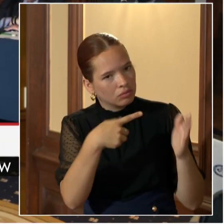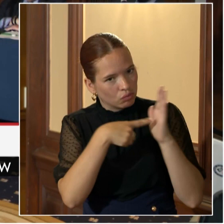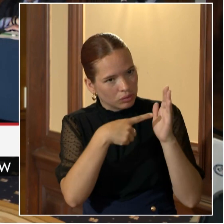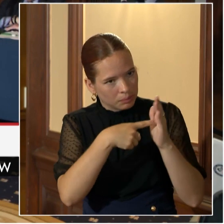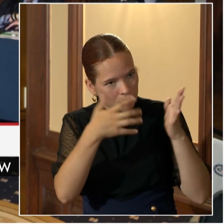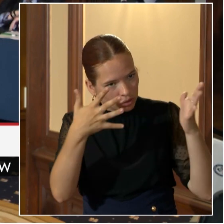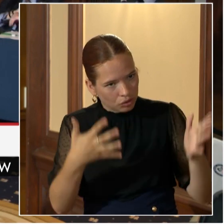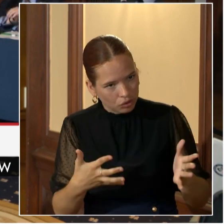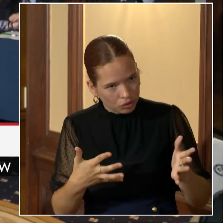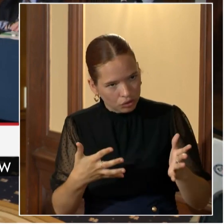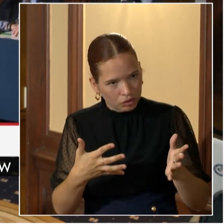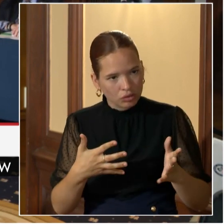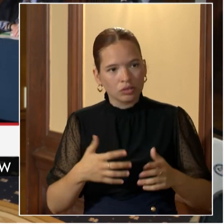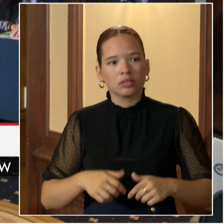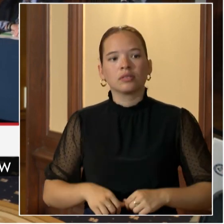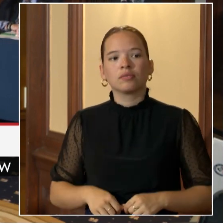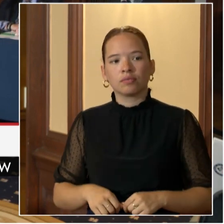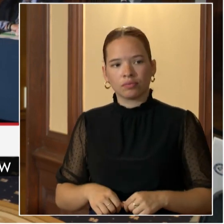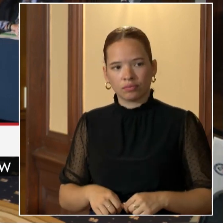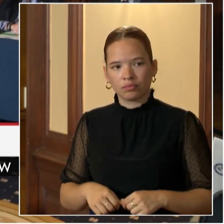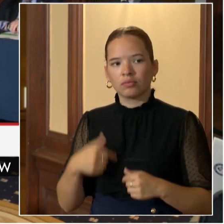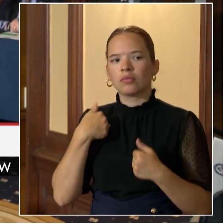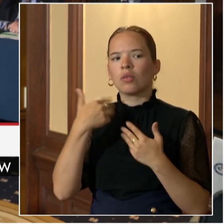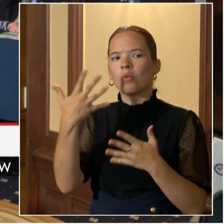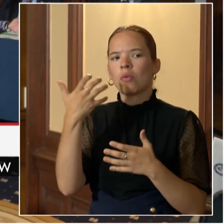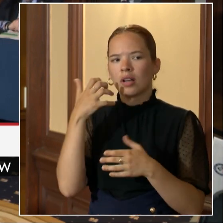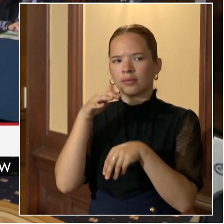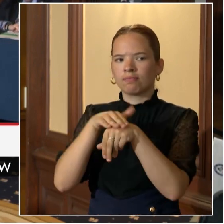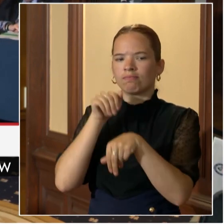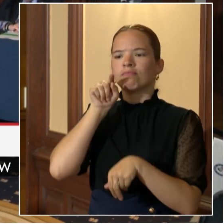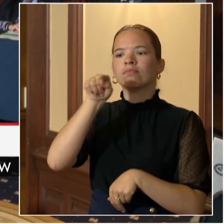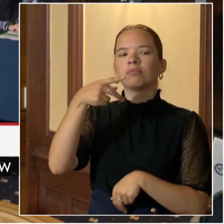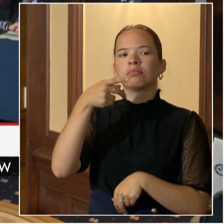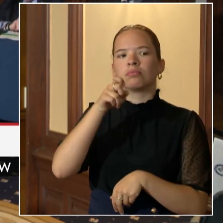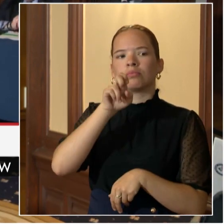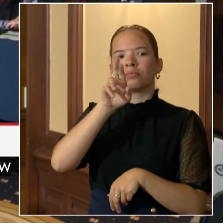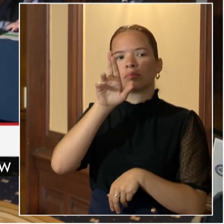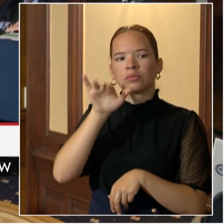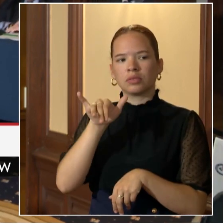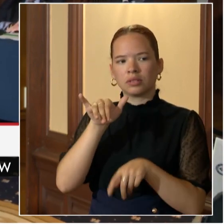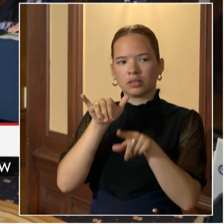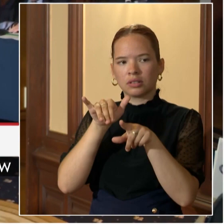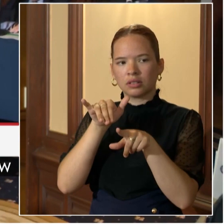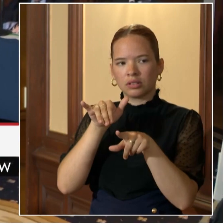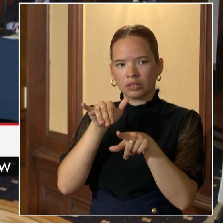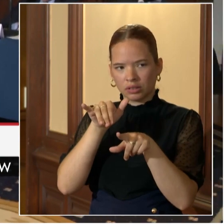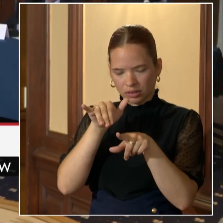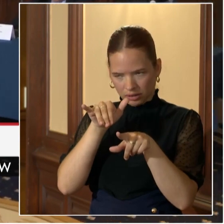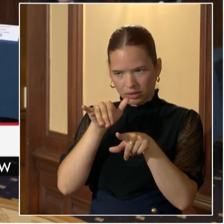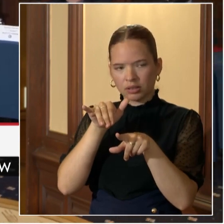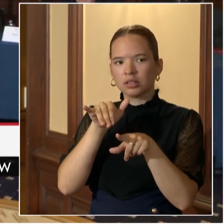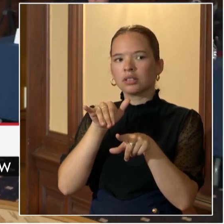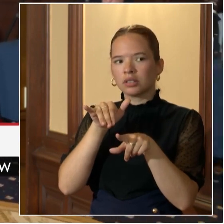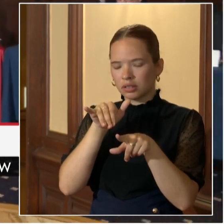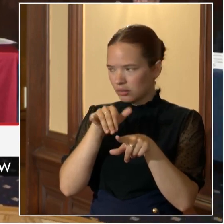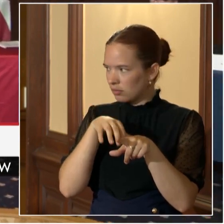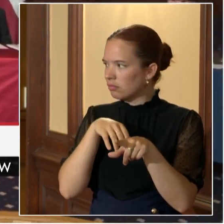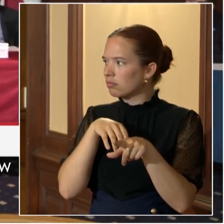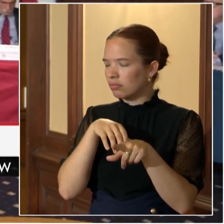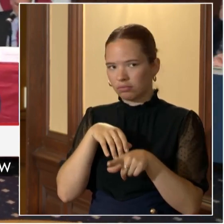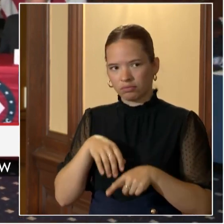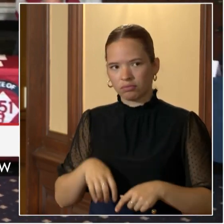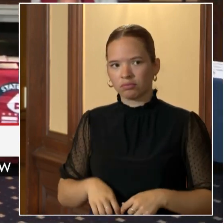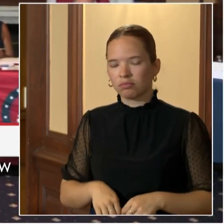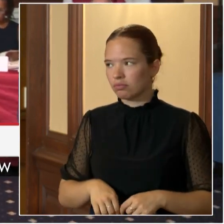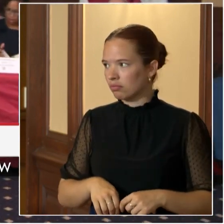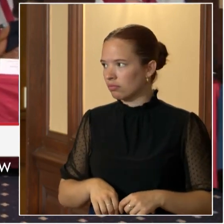to provide an update from the Statehood office. Thank you, Mayor. Good afternoon, co-chairs,